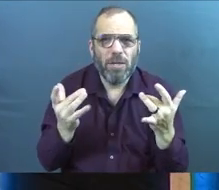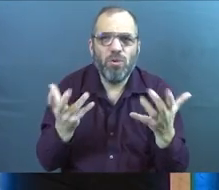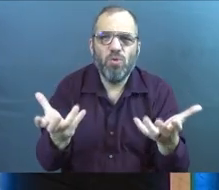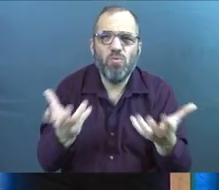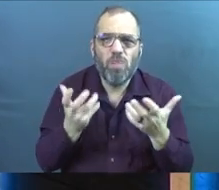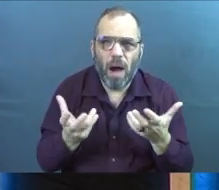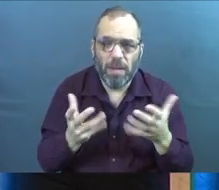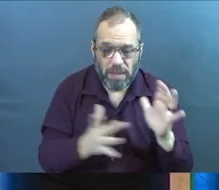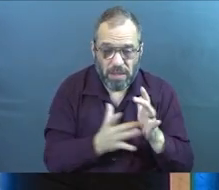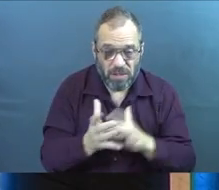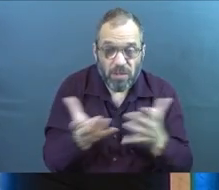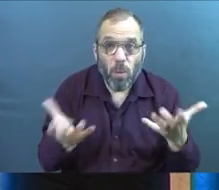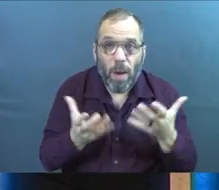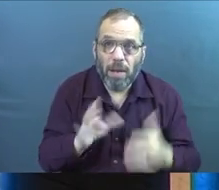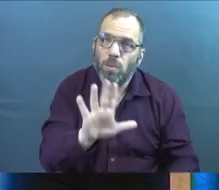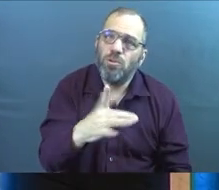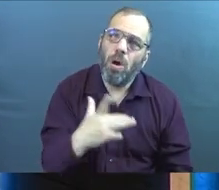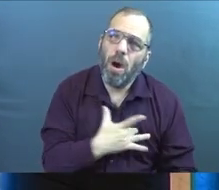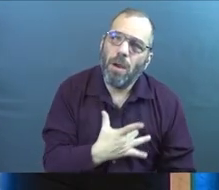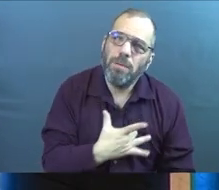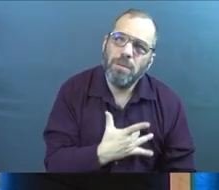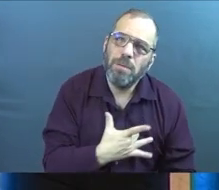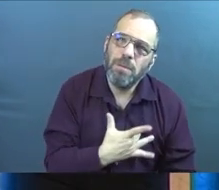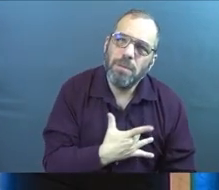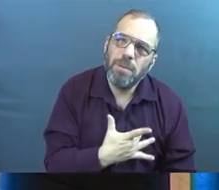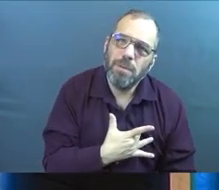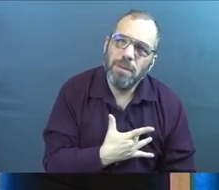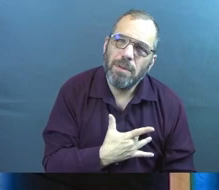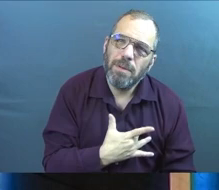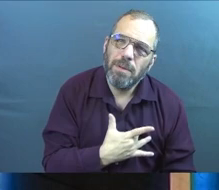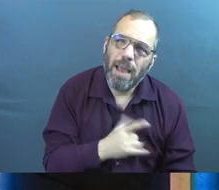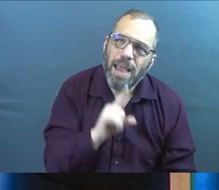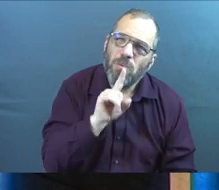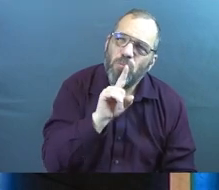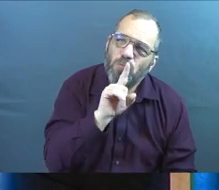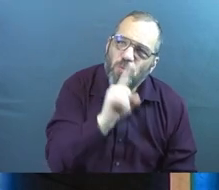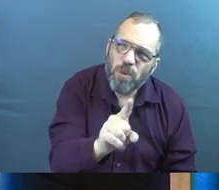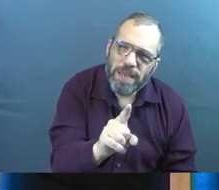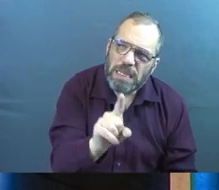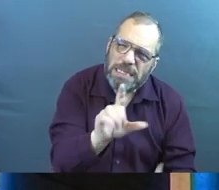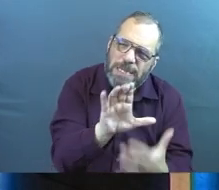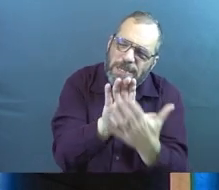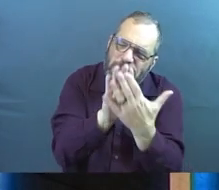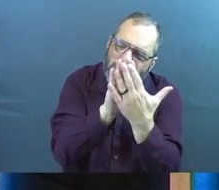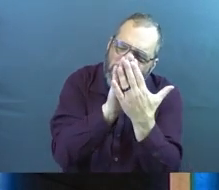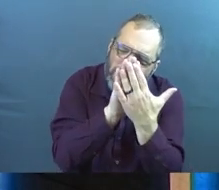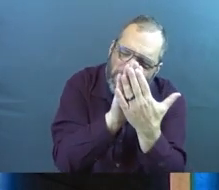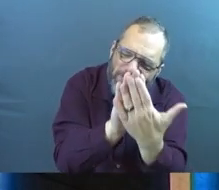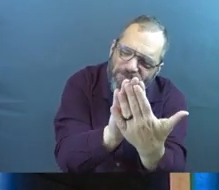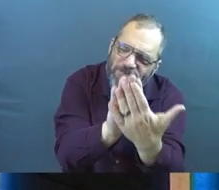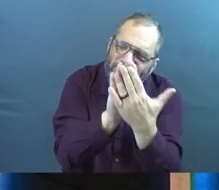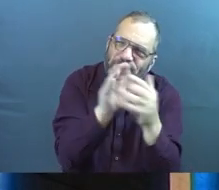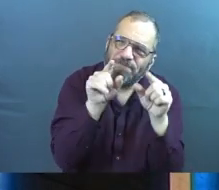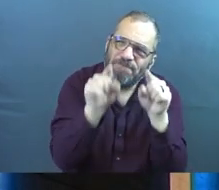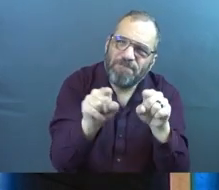something. And what Jesus wanted was your heart. What Jesus wanted was a real, intimate relationship with